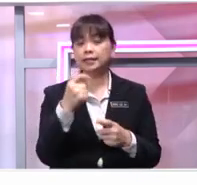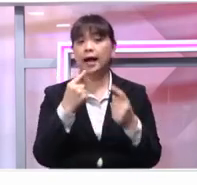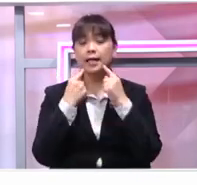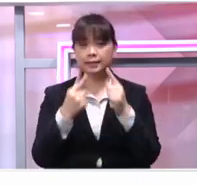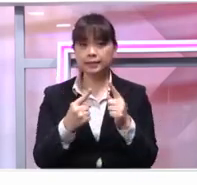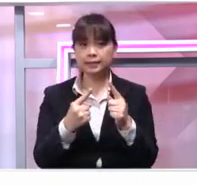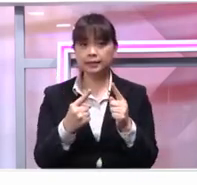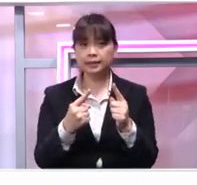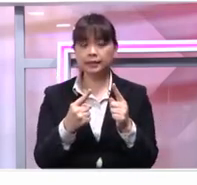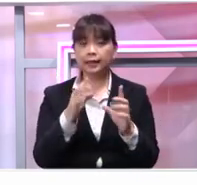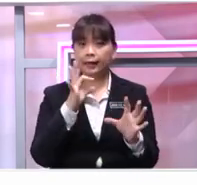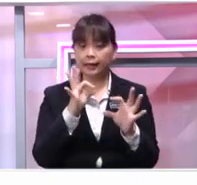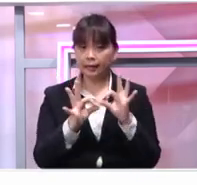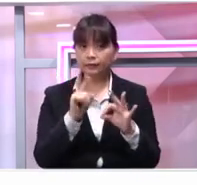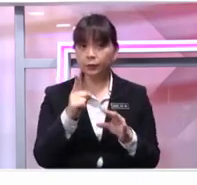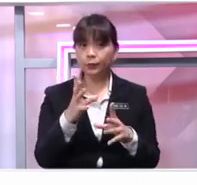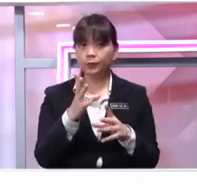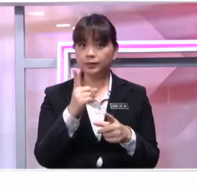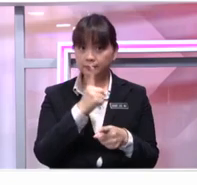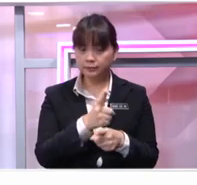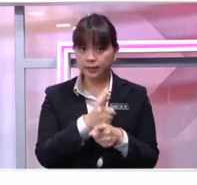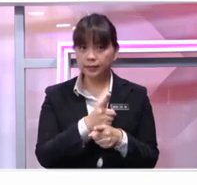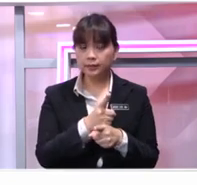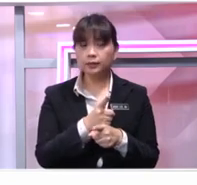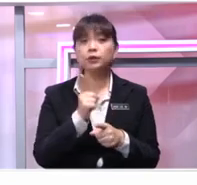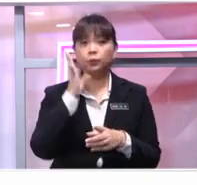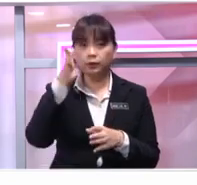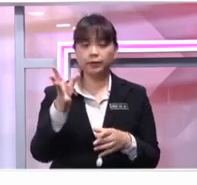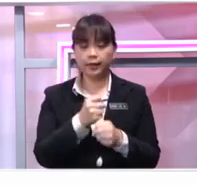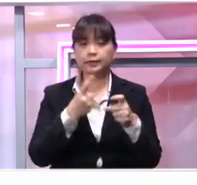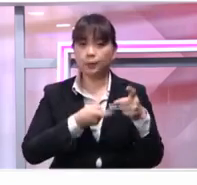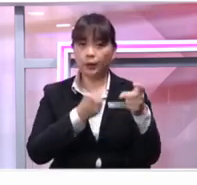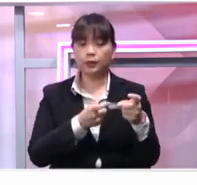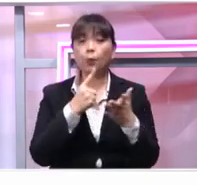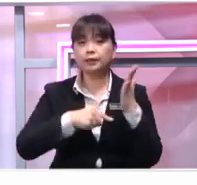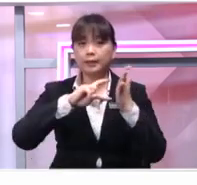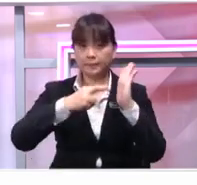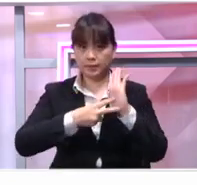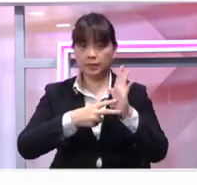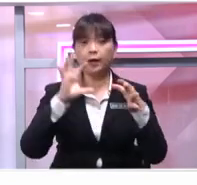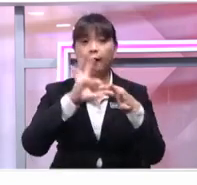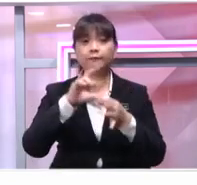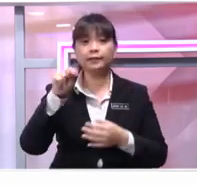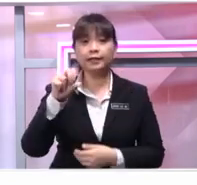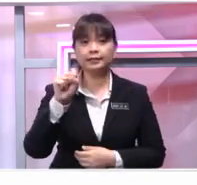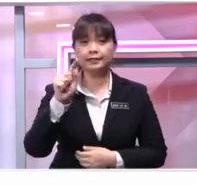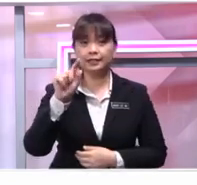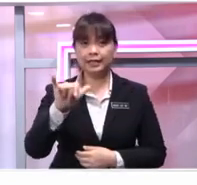it correct, then only you will get the reward, okay? Okay, what is the meaning of nasty?